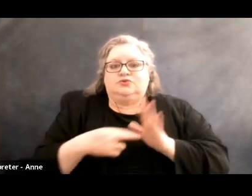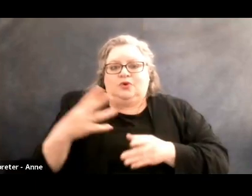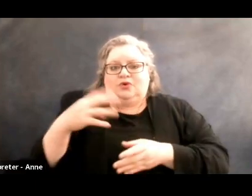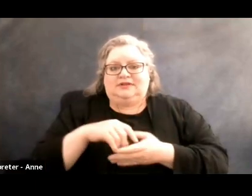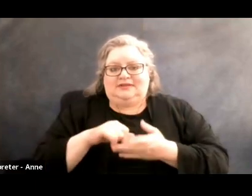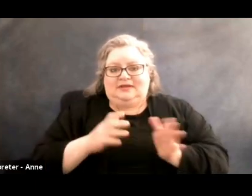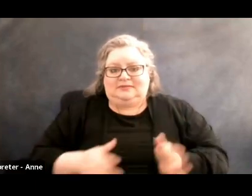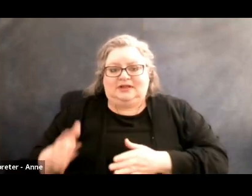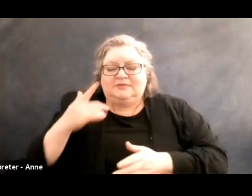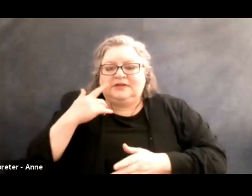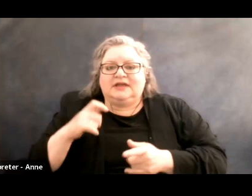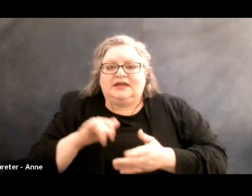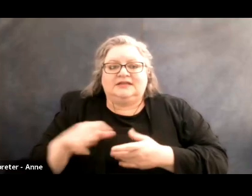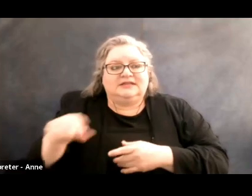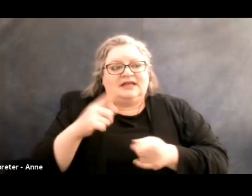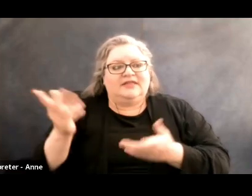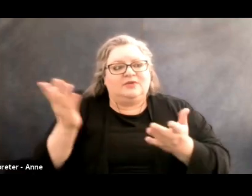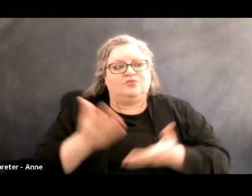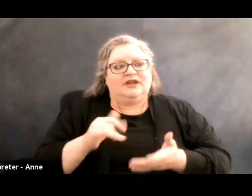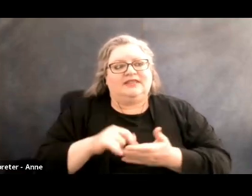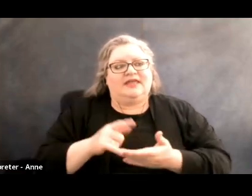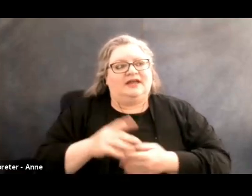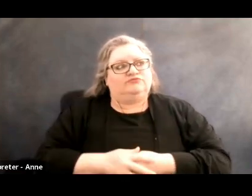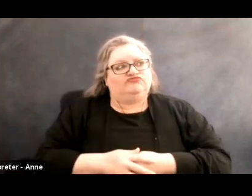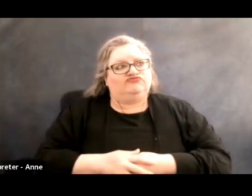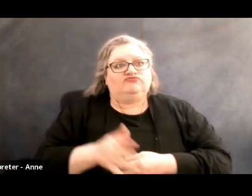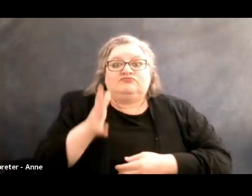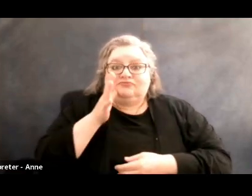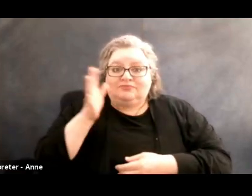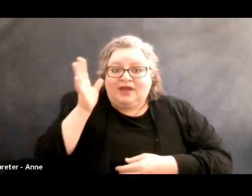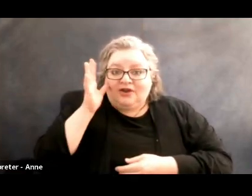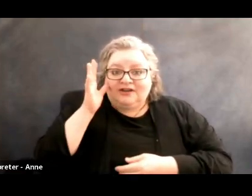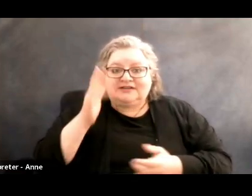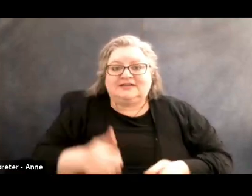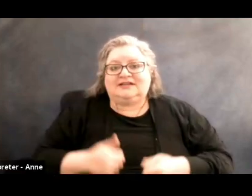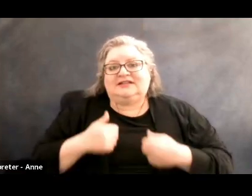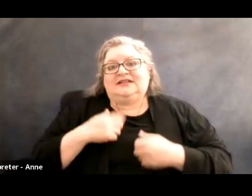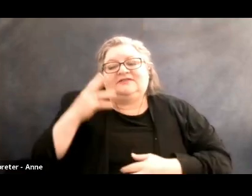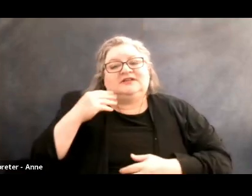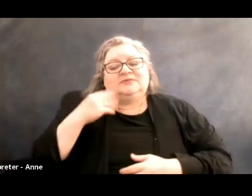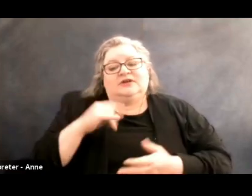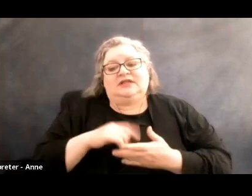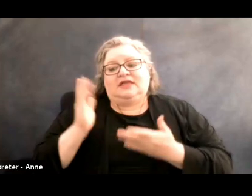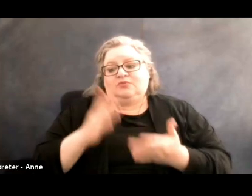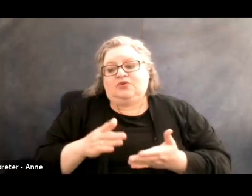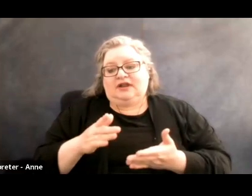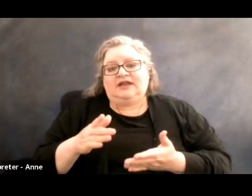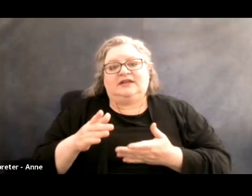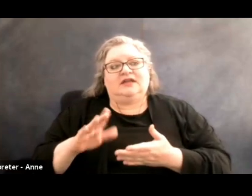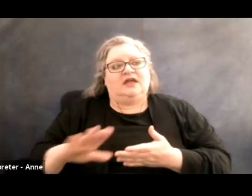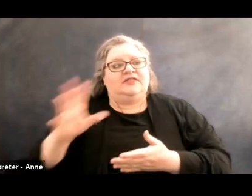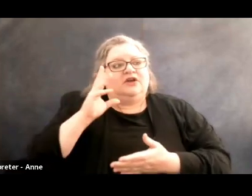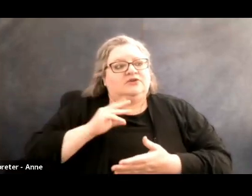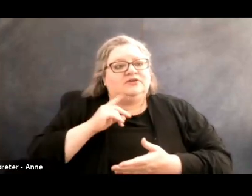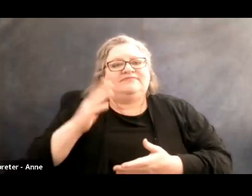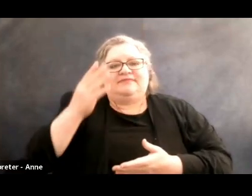because they bring that parent lived experience. They bring that, they know what it's like to be in